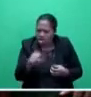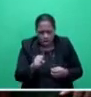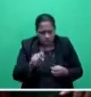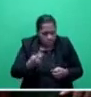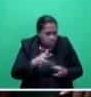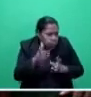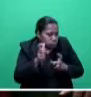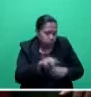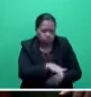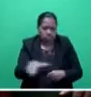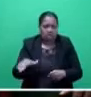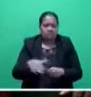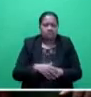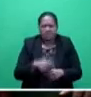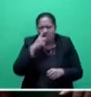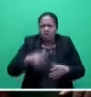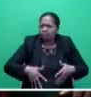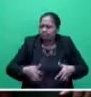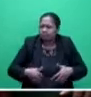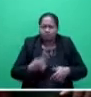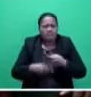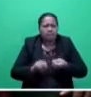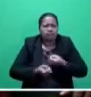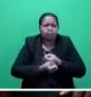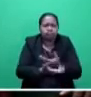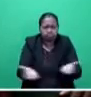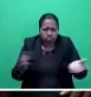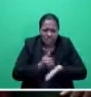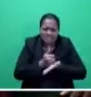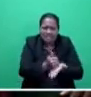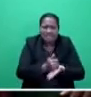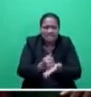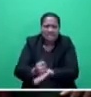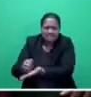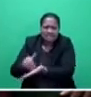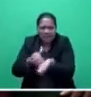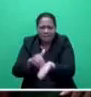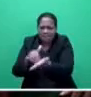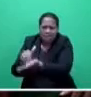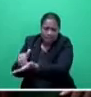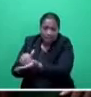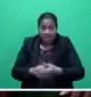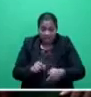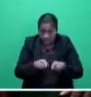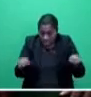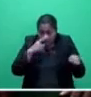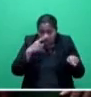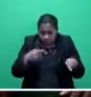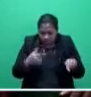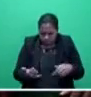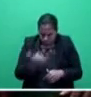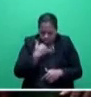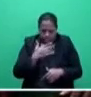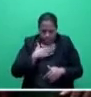from people about the manner in which distribution of assistance has been happening. These people have called my party leader and my party